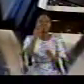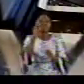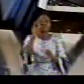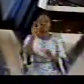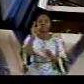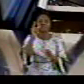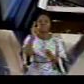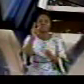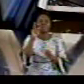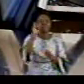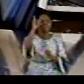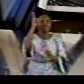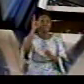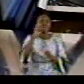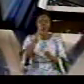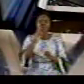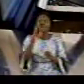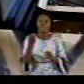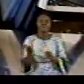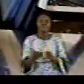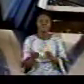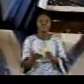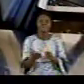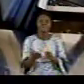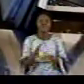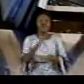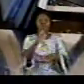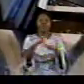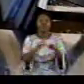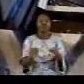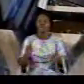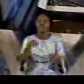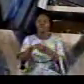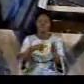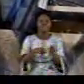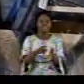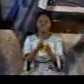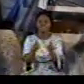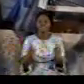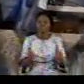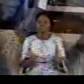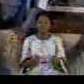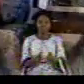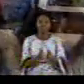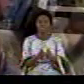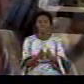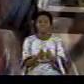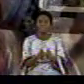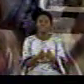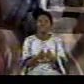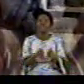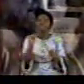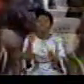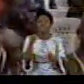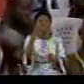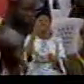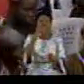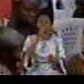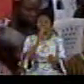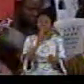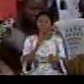You are here, working in this place, working in this place. Yes, you are.